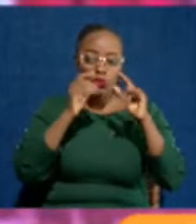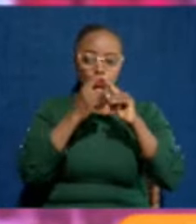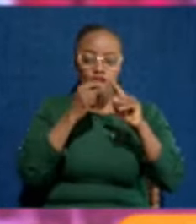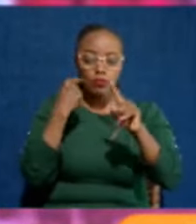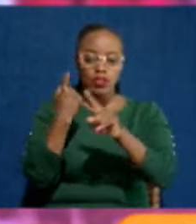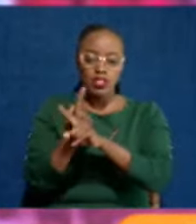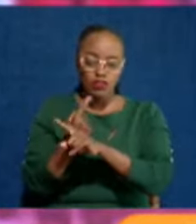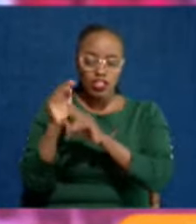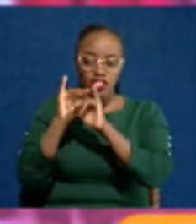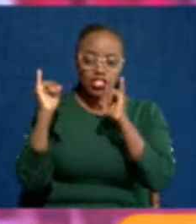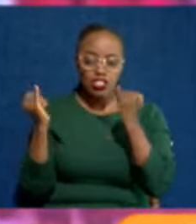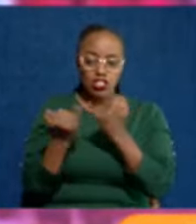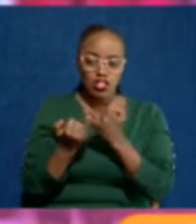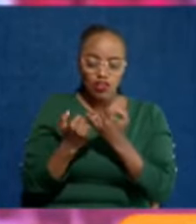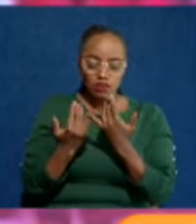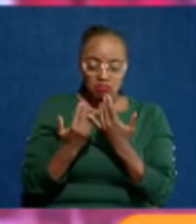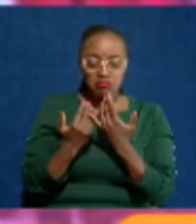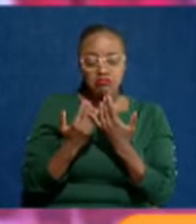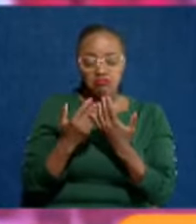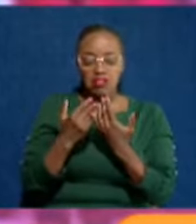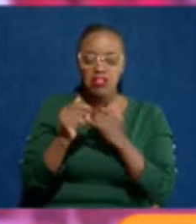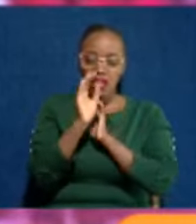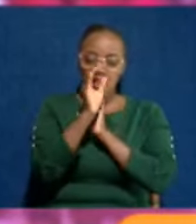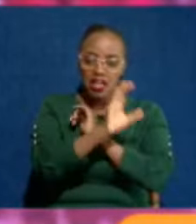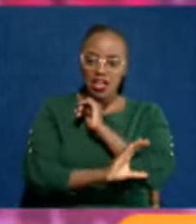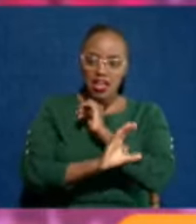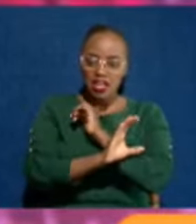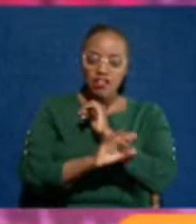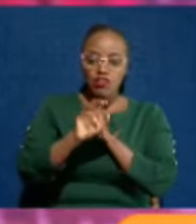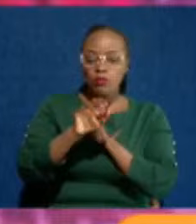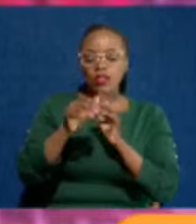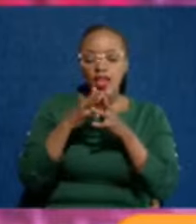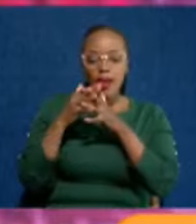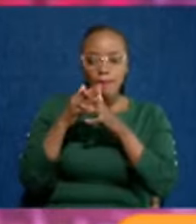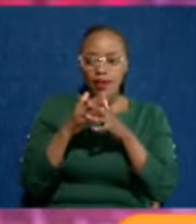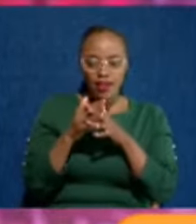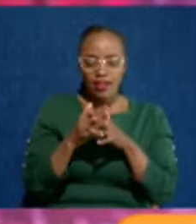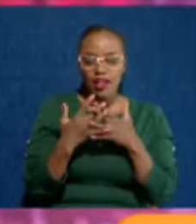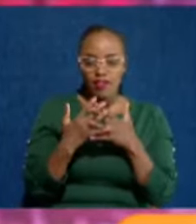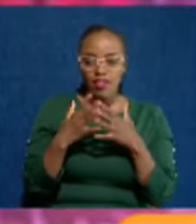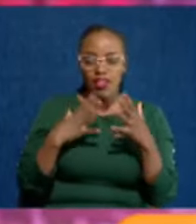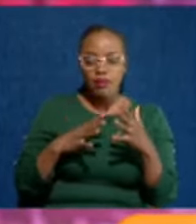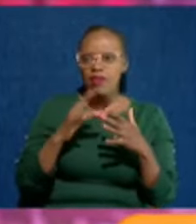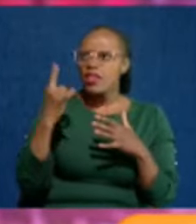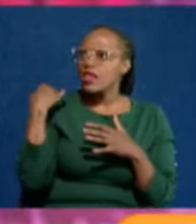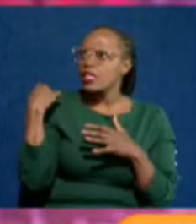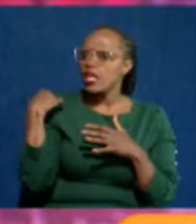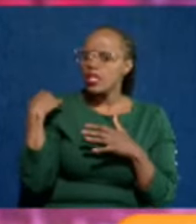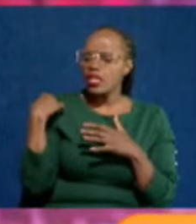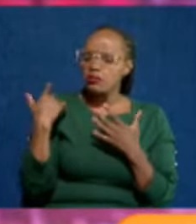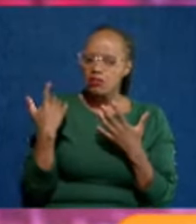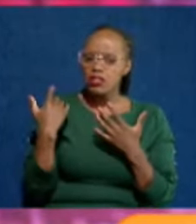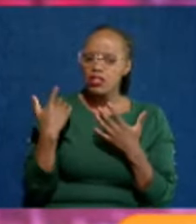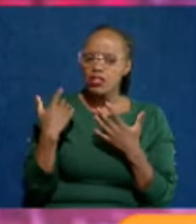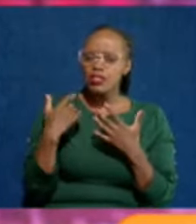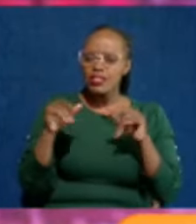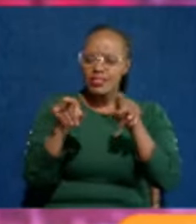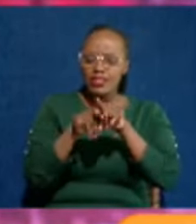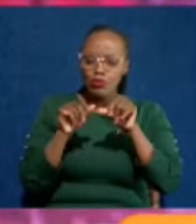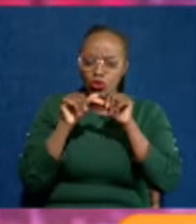different institutions, from the embassies in the country, from the US. There was an official that was in the country, is it yesterday? Mm-hmm. And they are